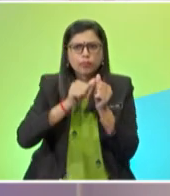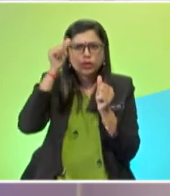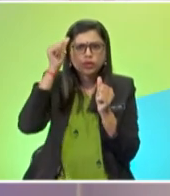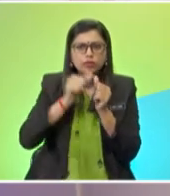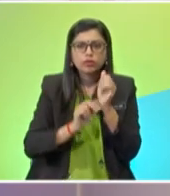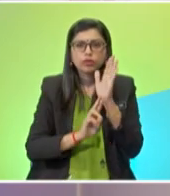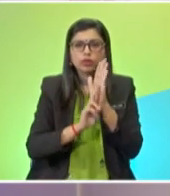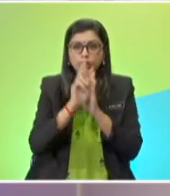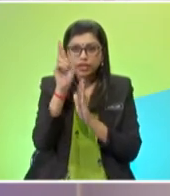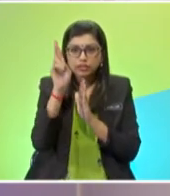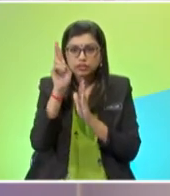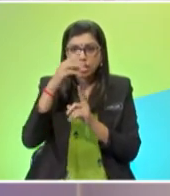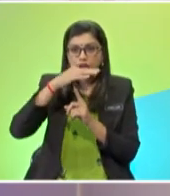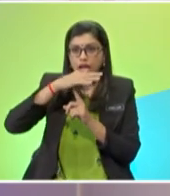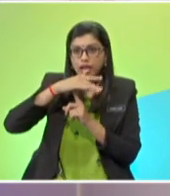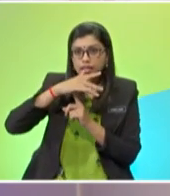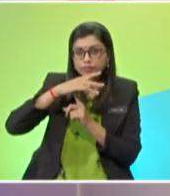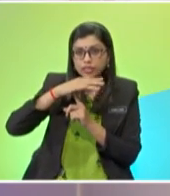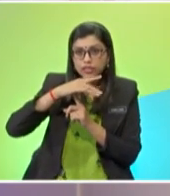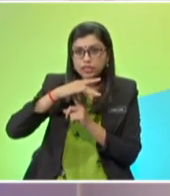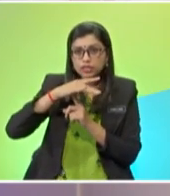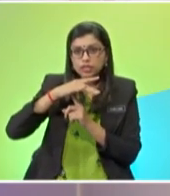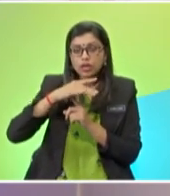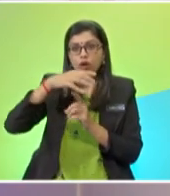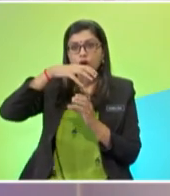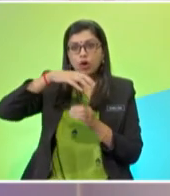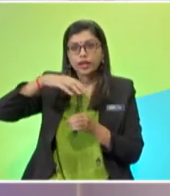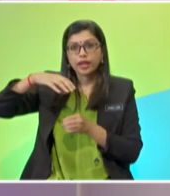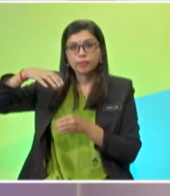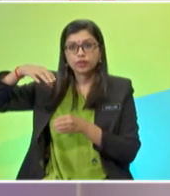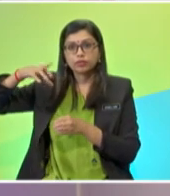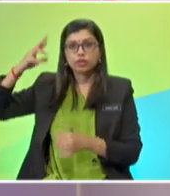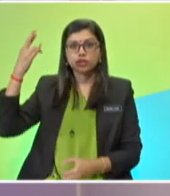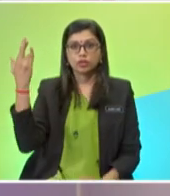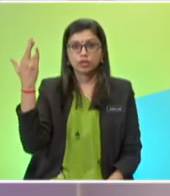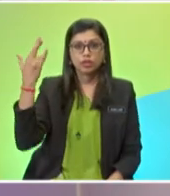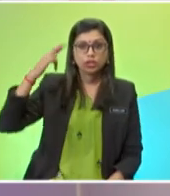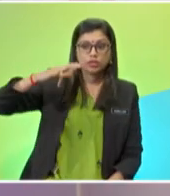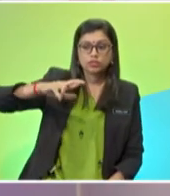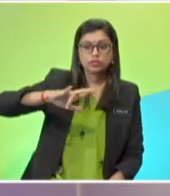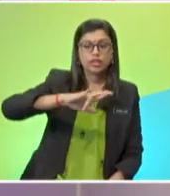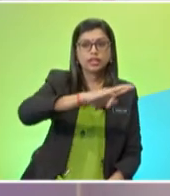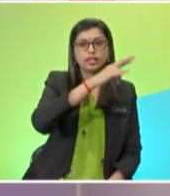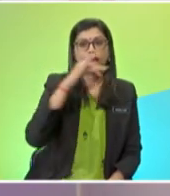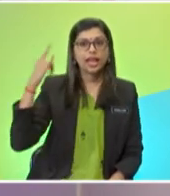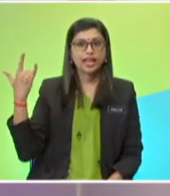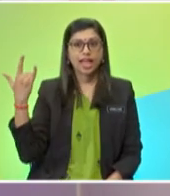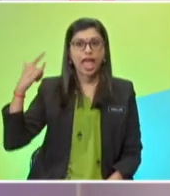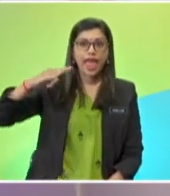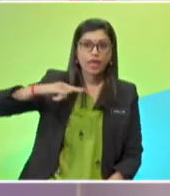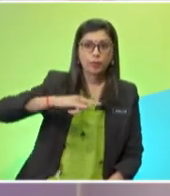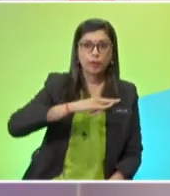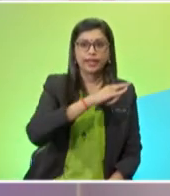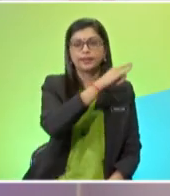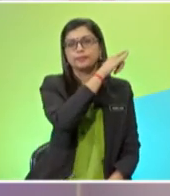rocket, a helicopter, a hot air balloon, a jet, and an aeroplane. Right. Okay,